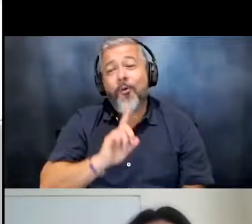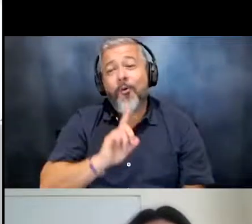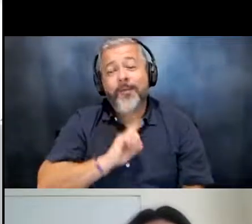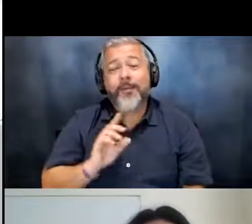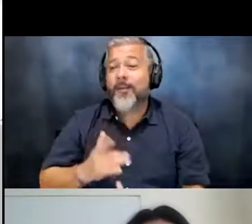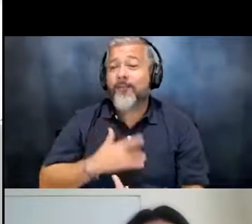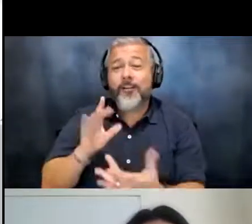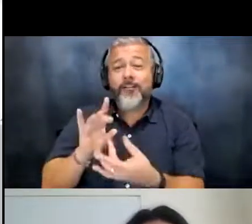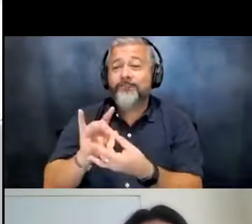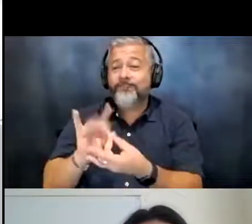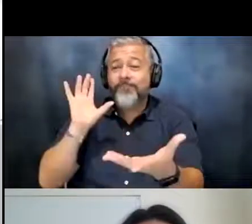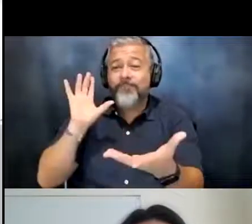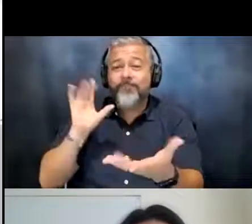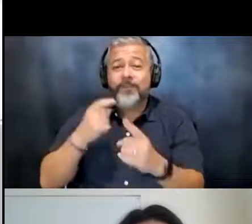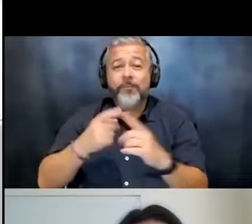yeah.